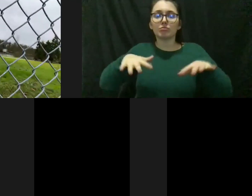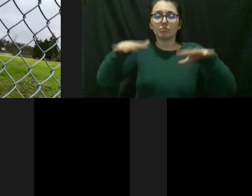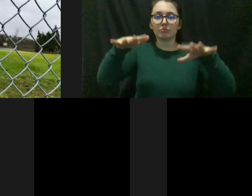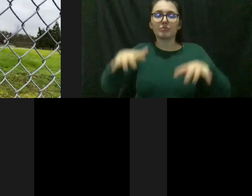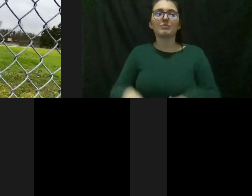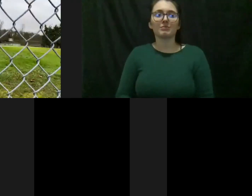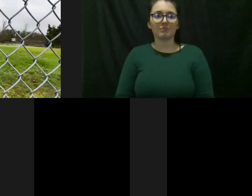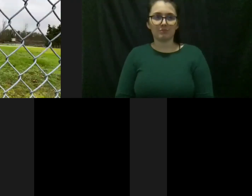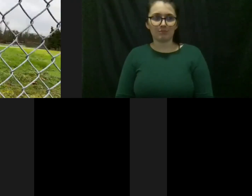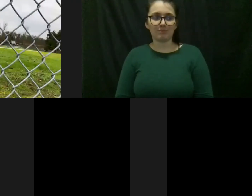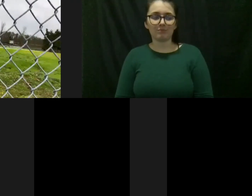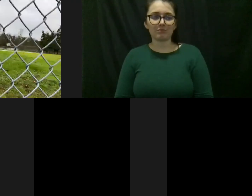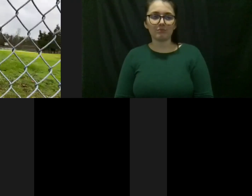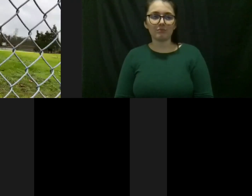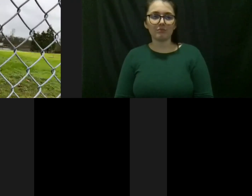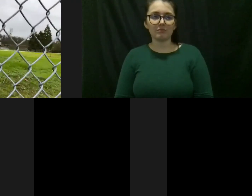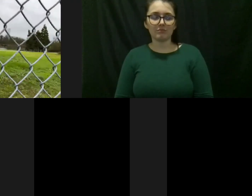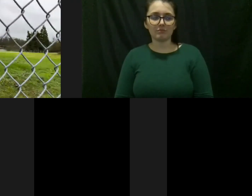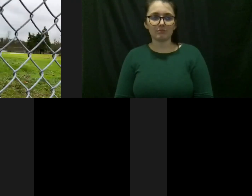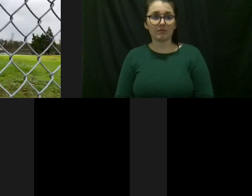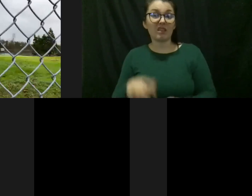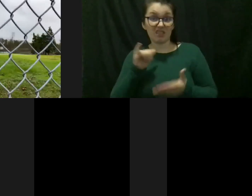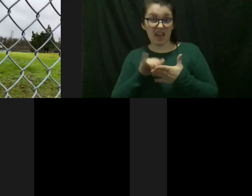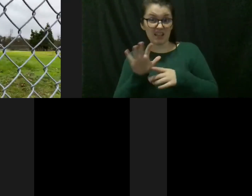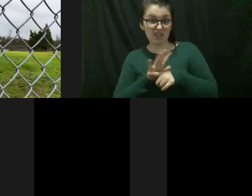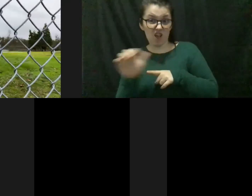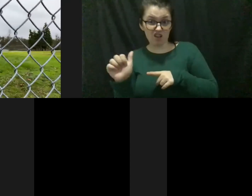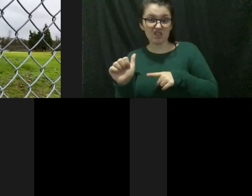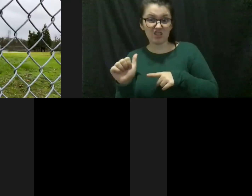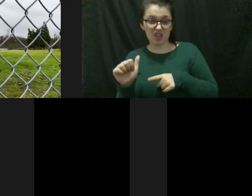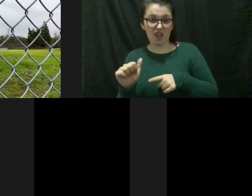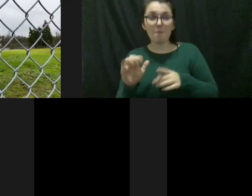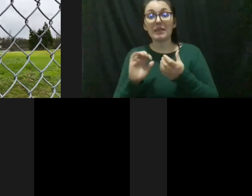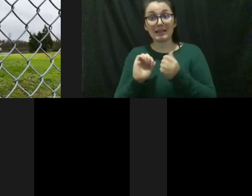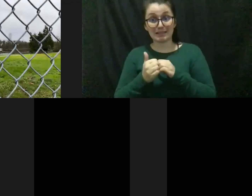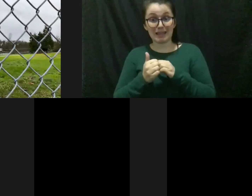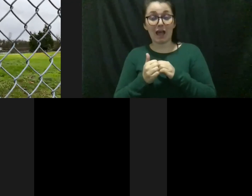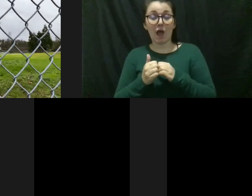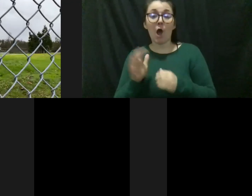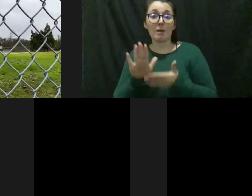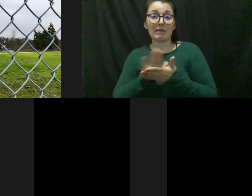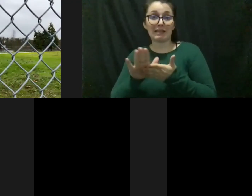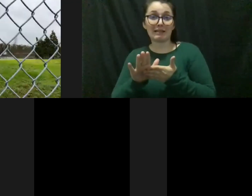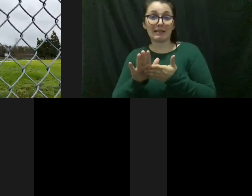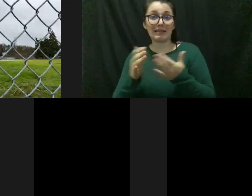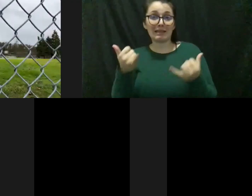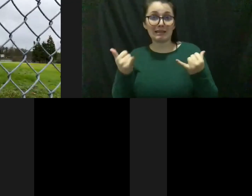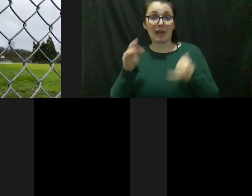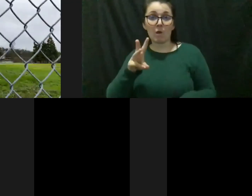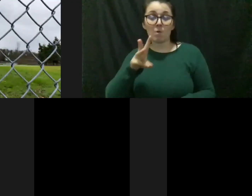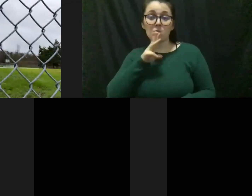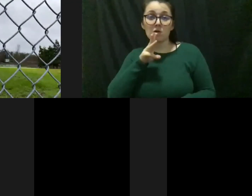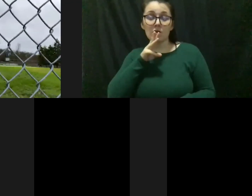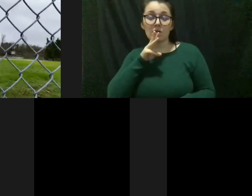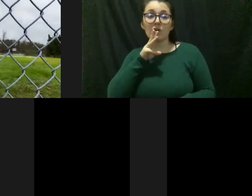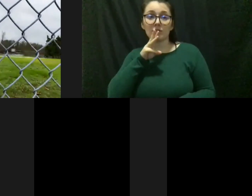Willamette. So that's why it looks like a snake, so it has enough time to mix together. So right outside this fence